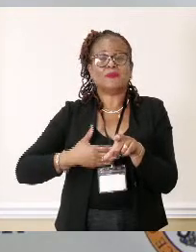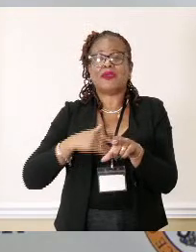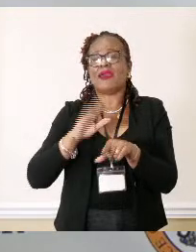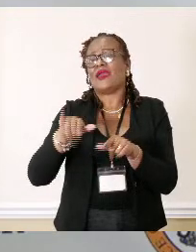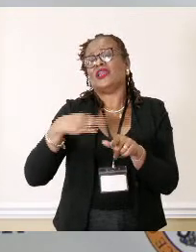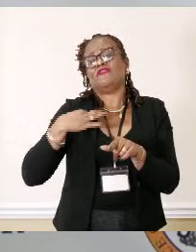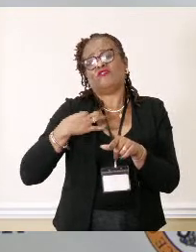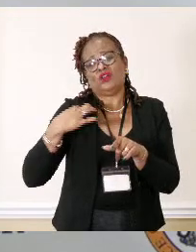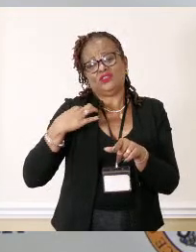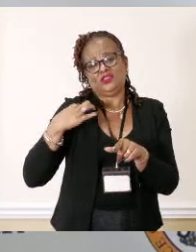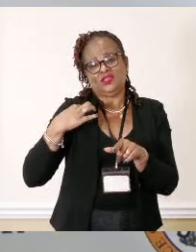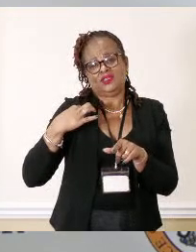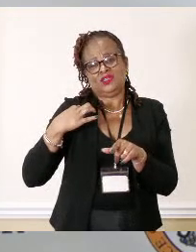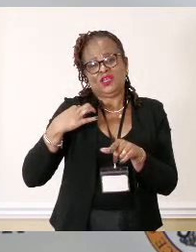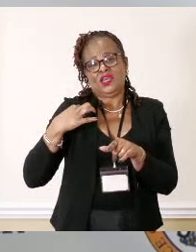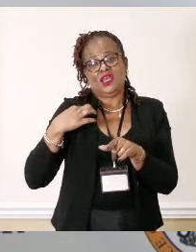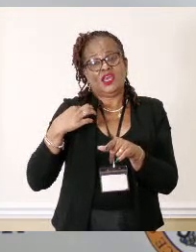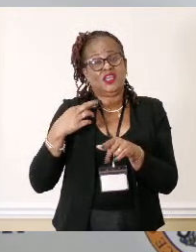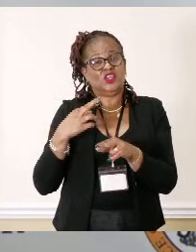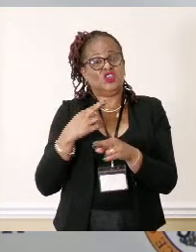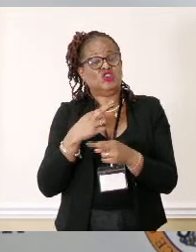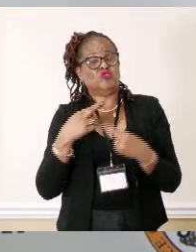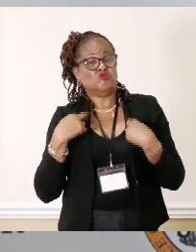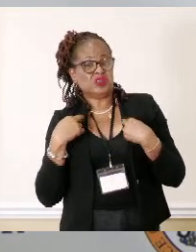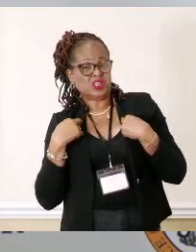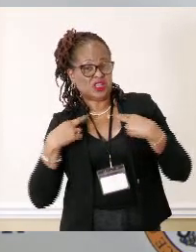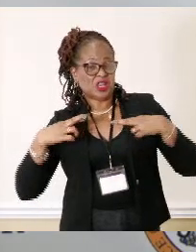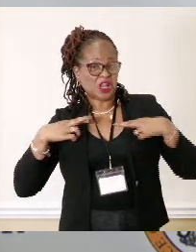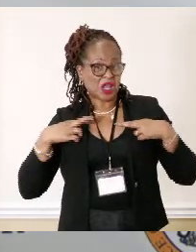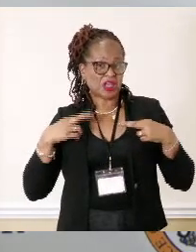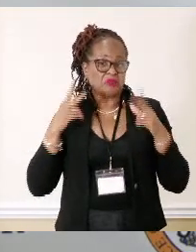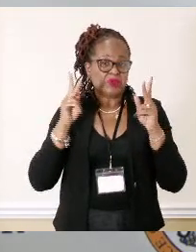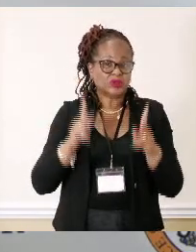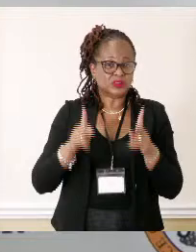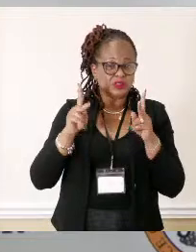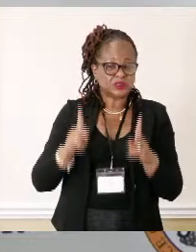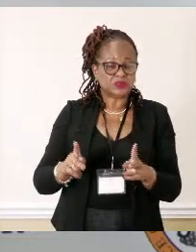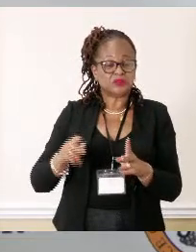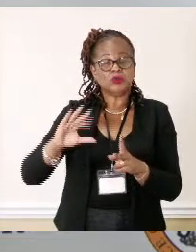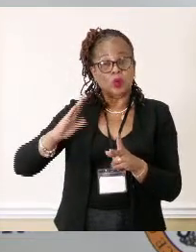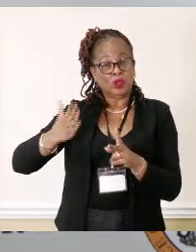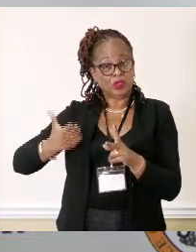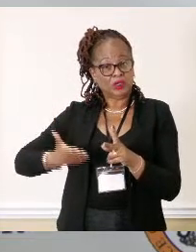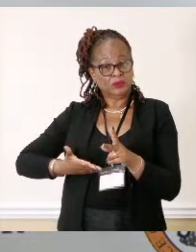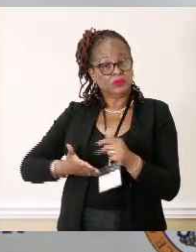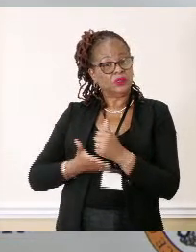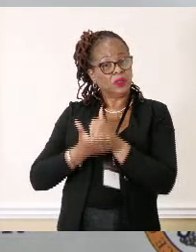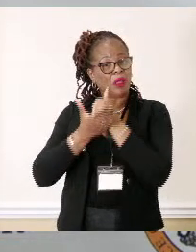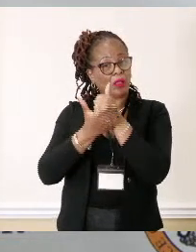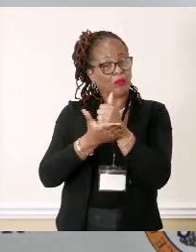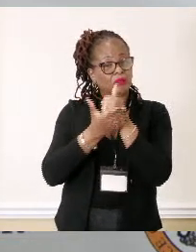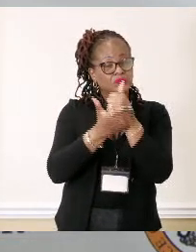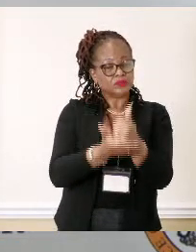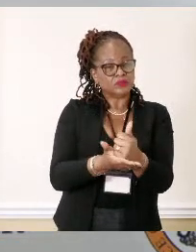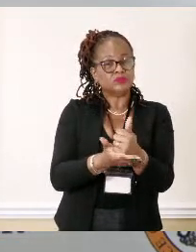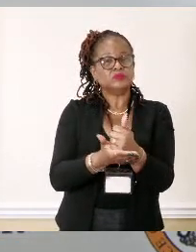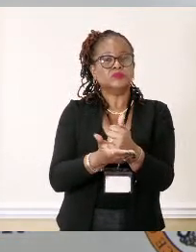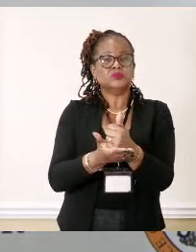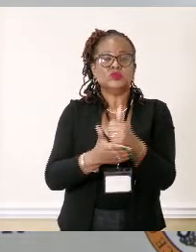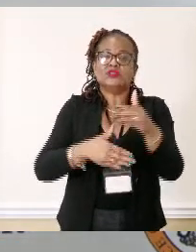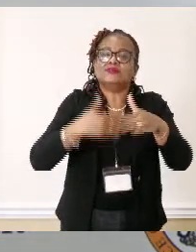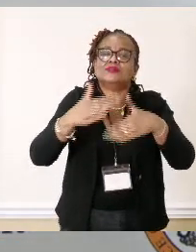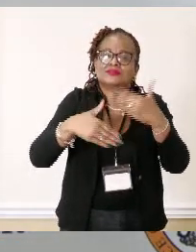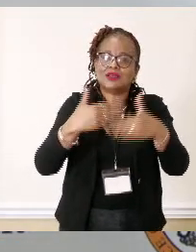volunteers, any retired persons. You're more than welcome to help with this proposed